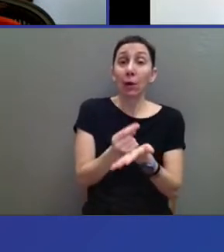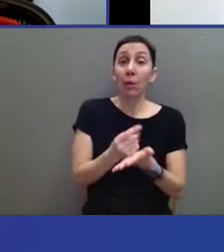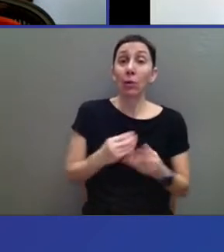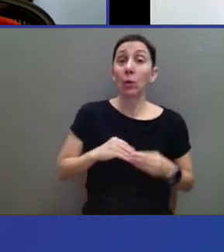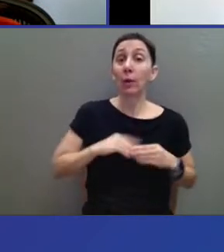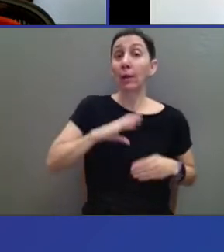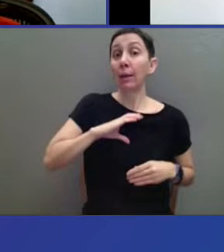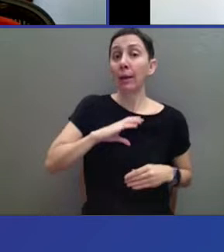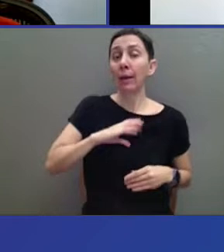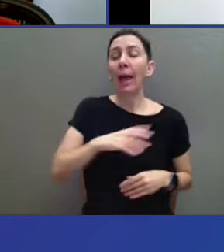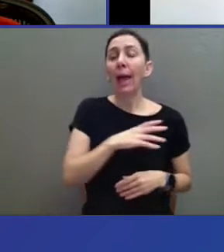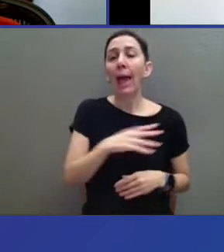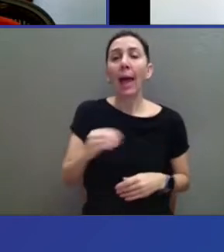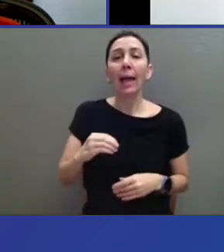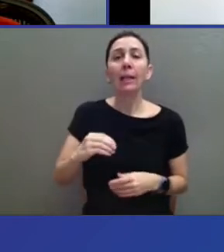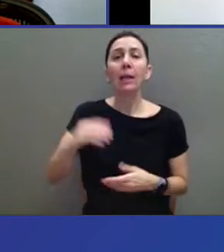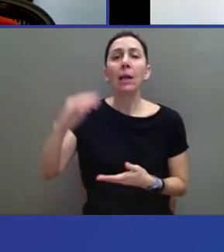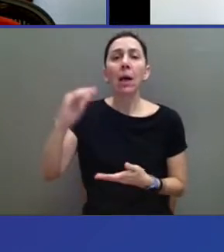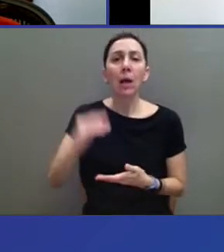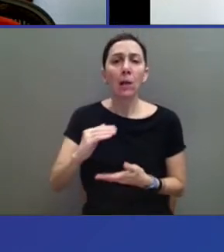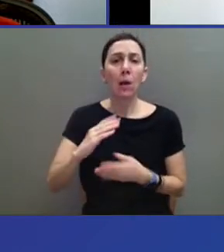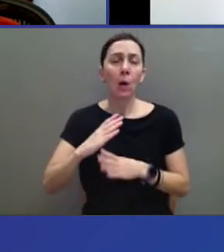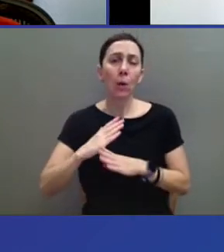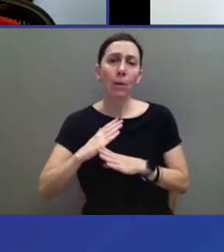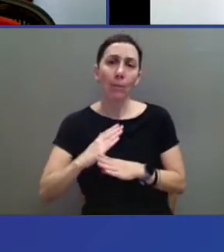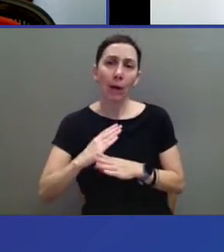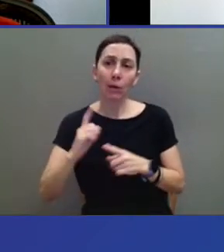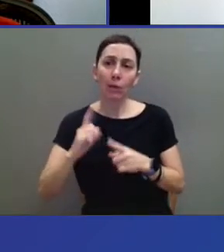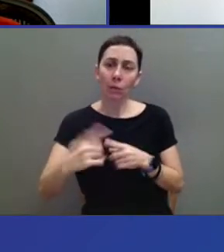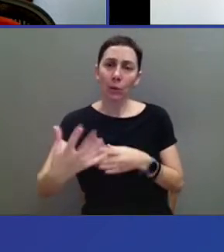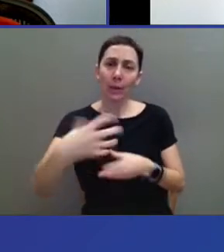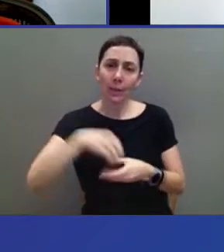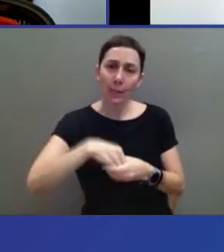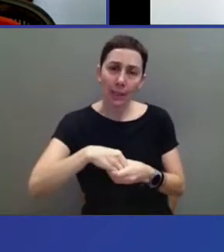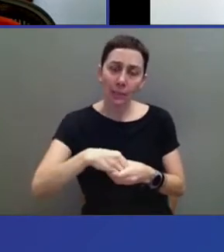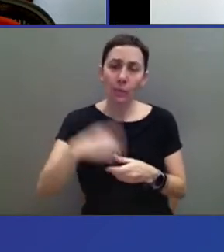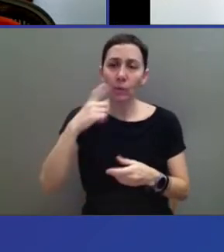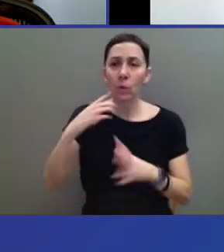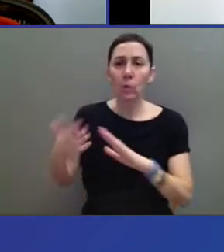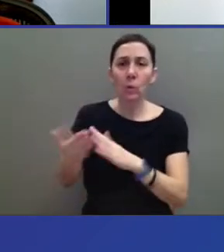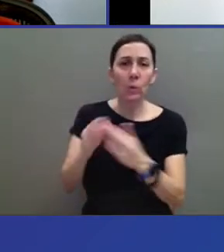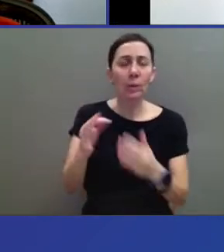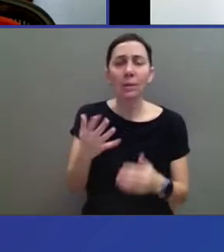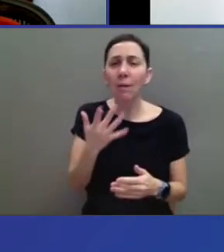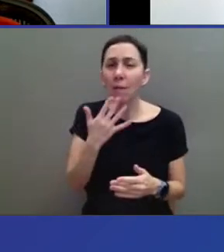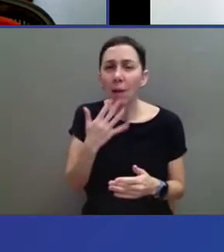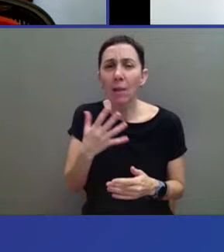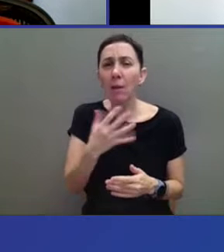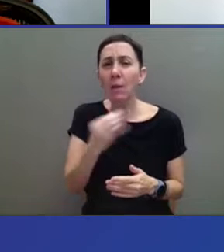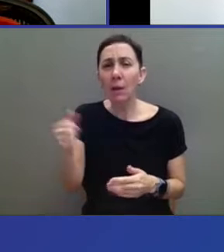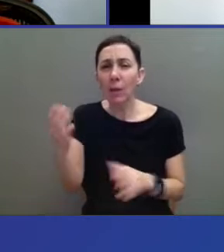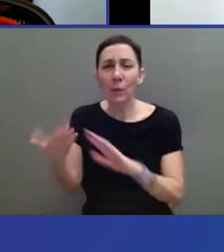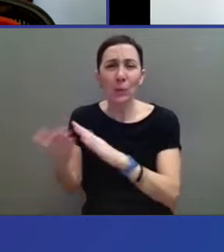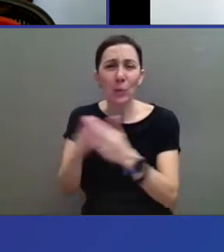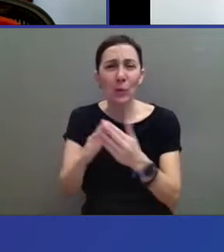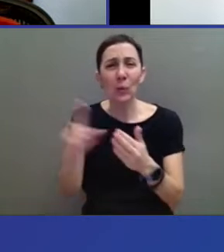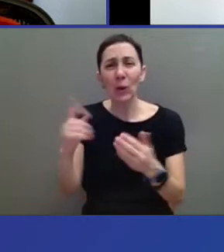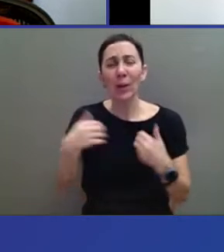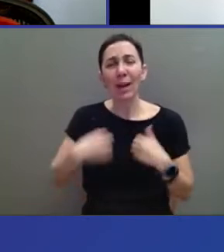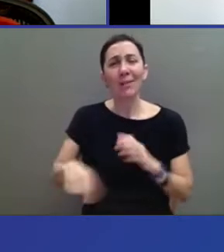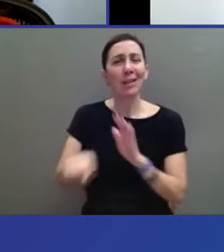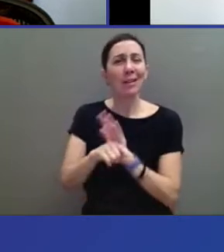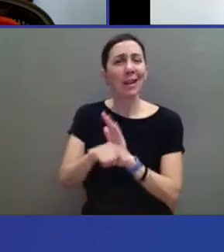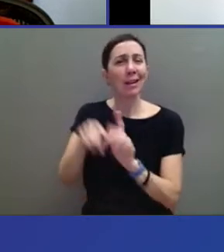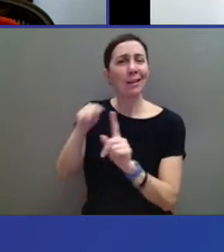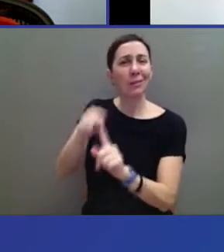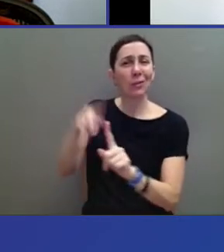engagement, given the stigma of mental health in communities of color and immigrant communities. And so when I'm talking